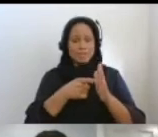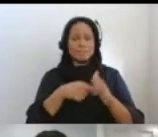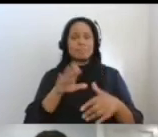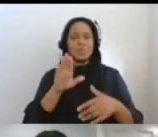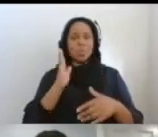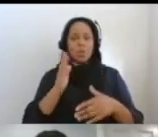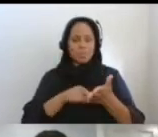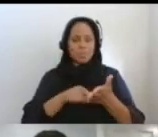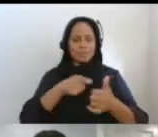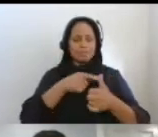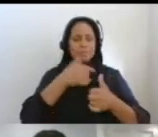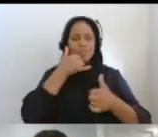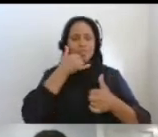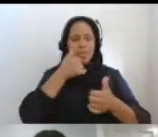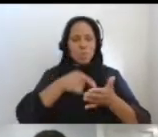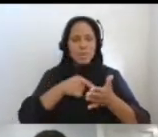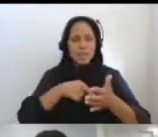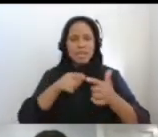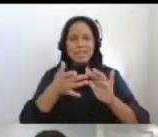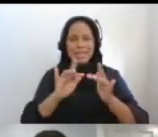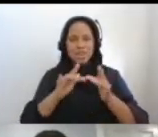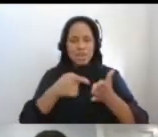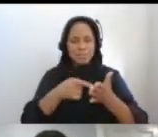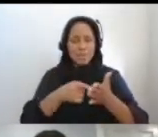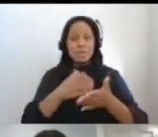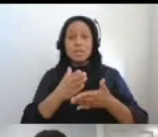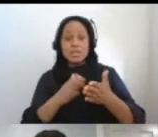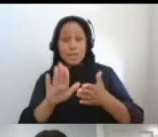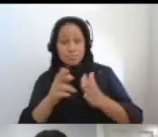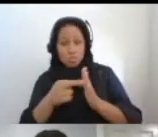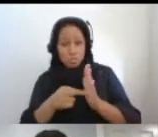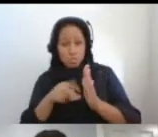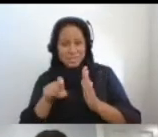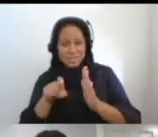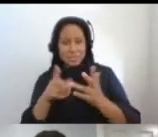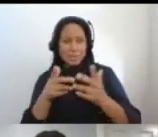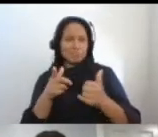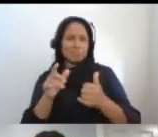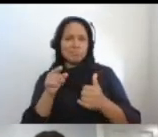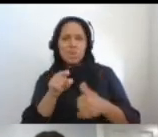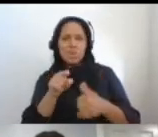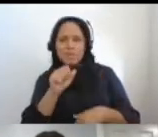internet bill, and some sub criteria for this needs to be, for example, like the participant needs to be over 18 years old.